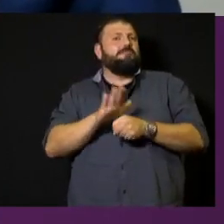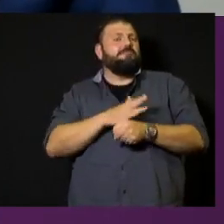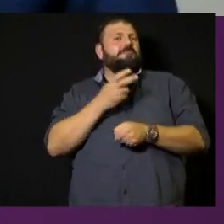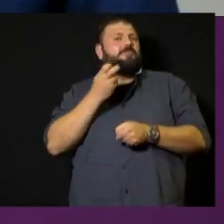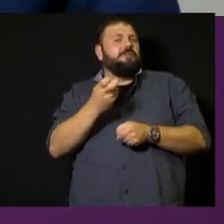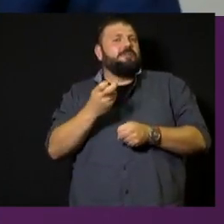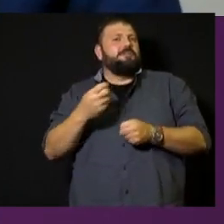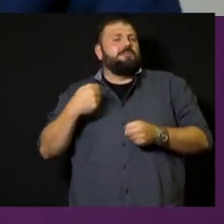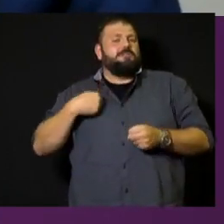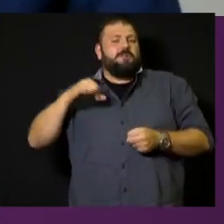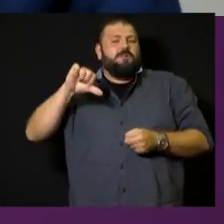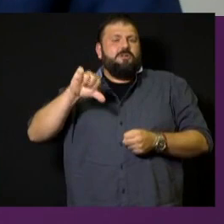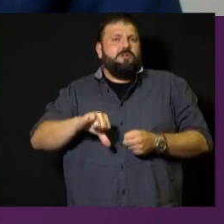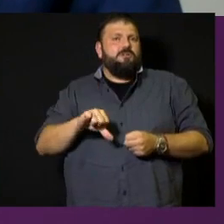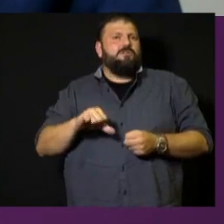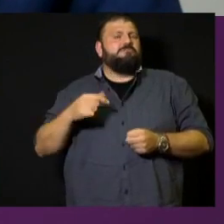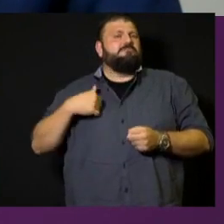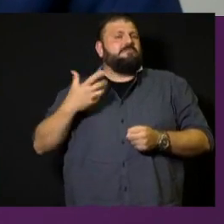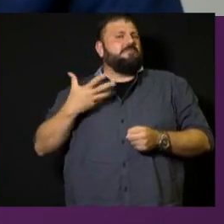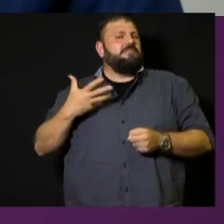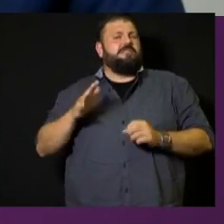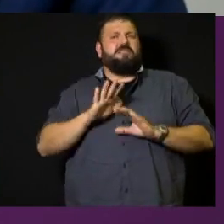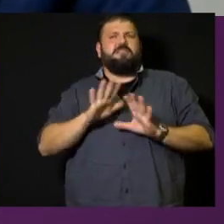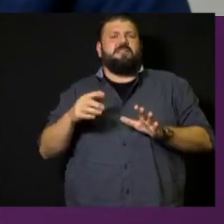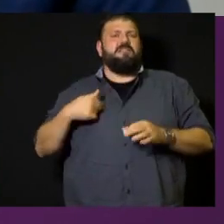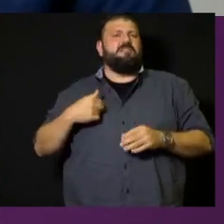So for me, today